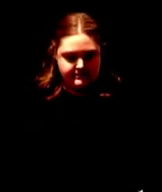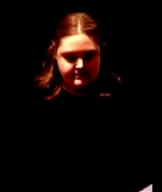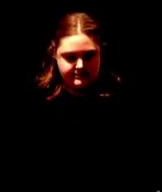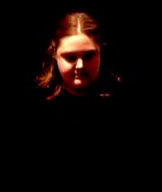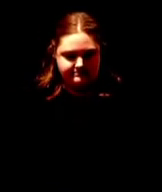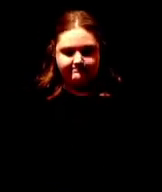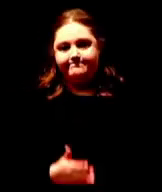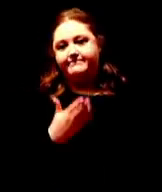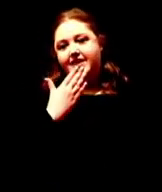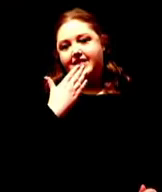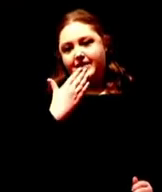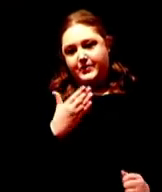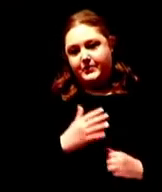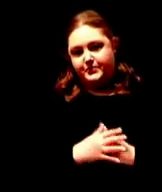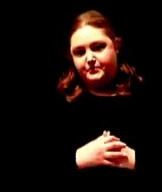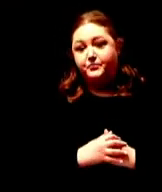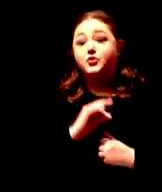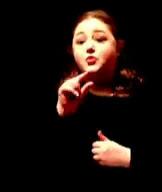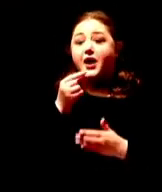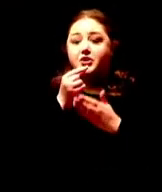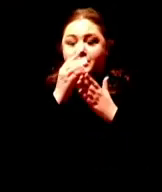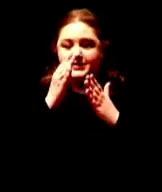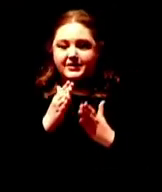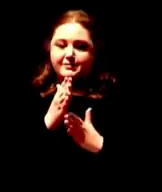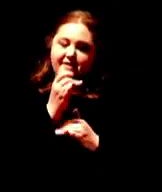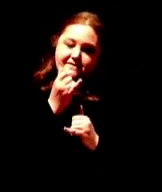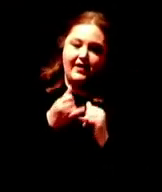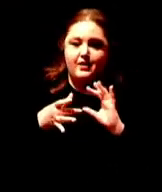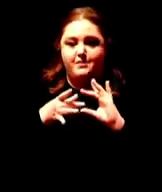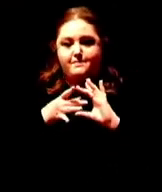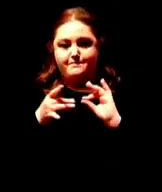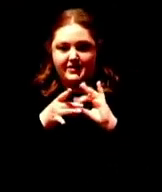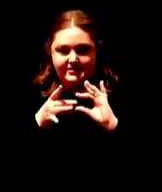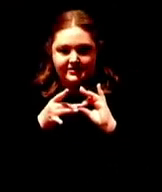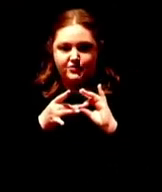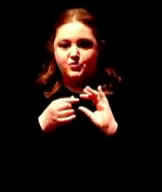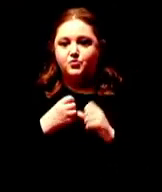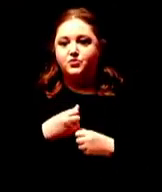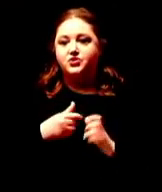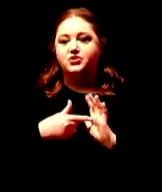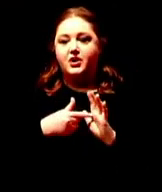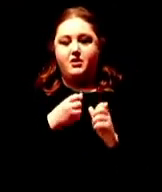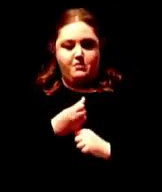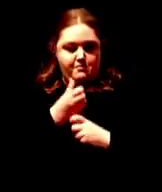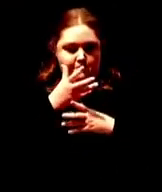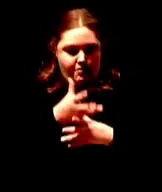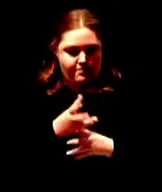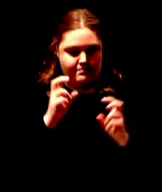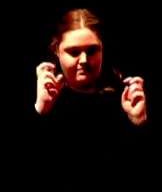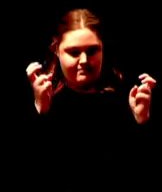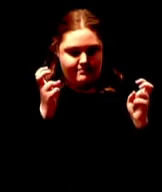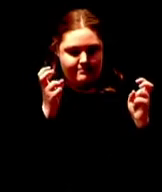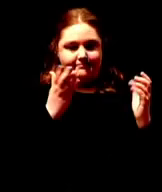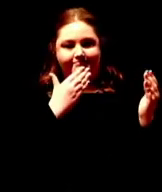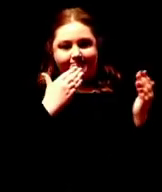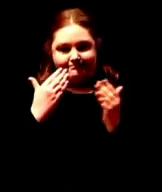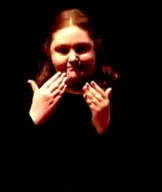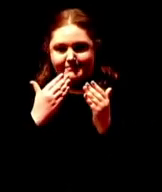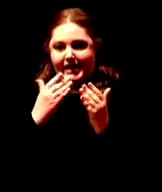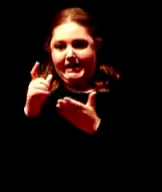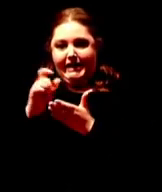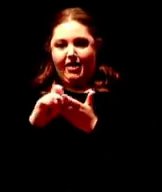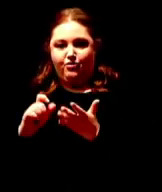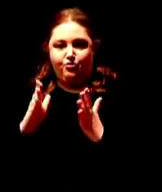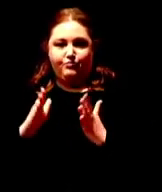Thank you. Graduates, my final message to you is to share a poem titled A Poem of Thanks by an unknown